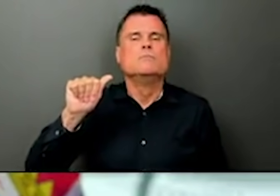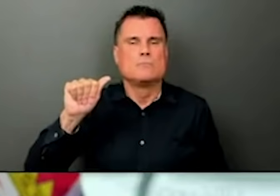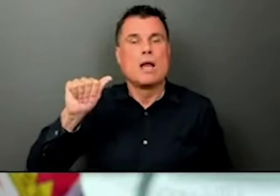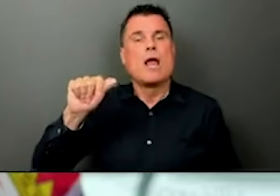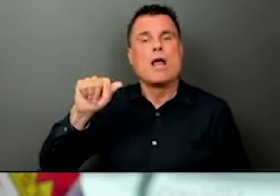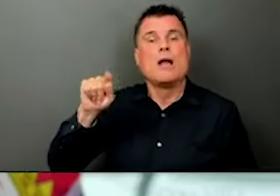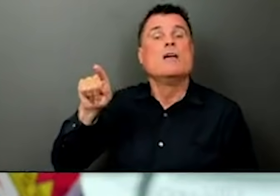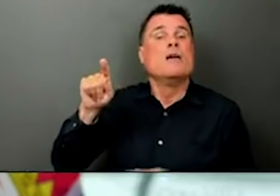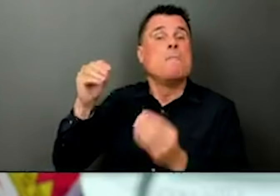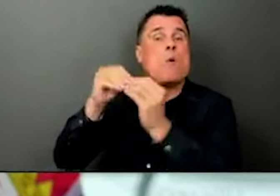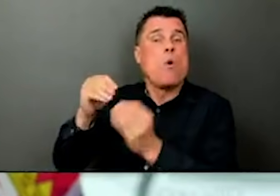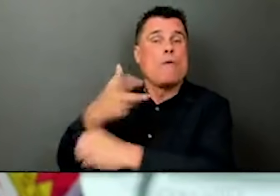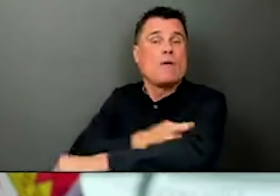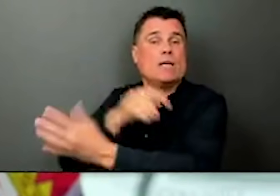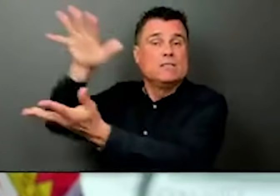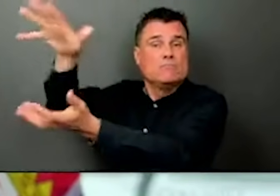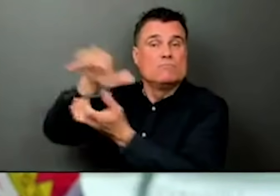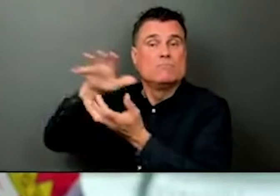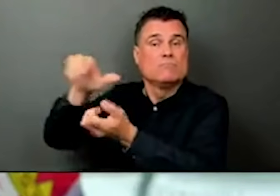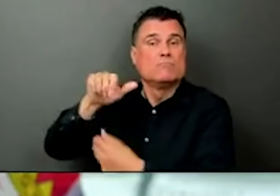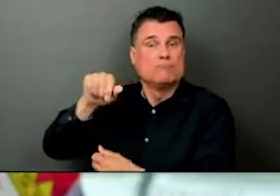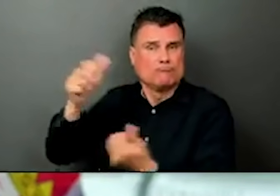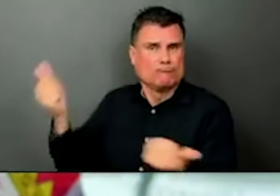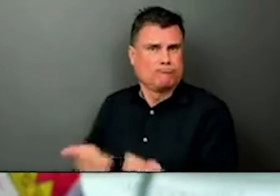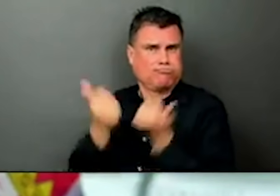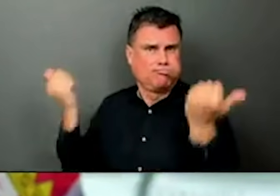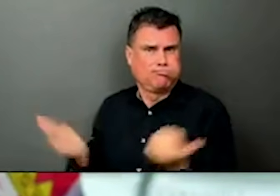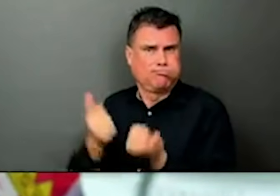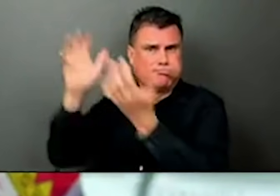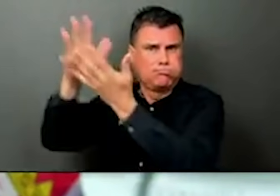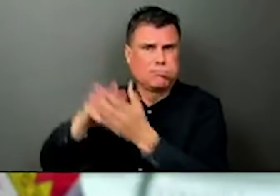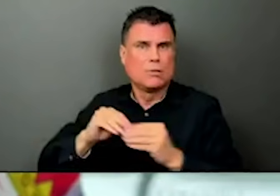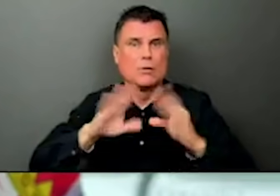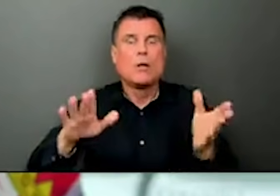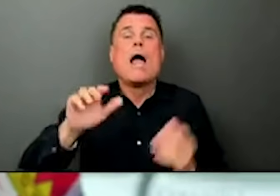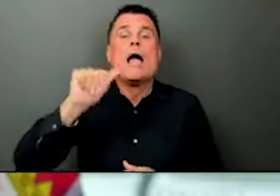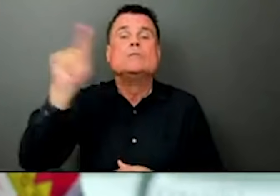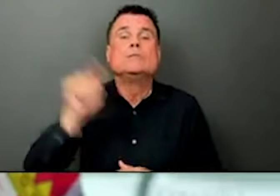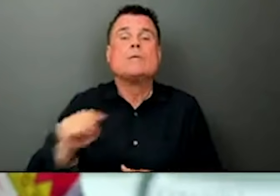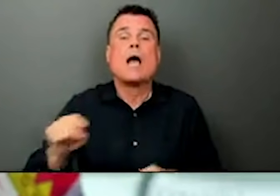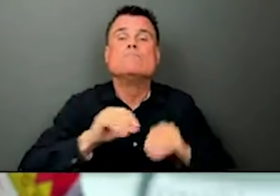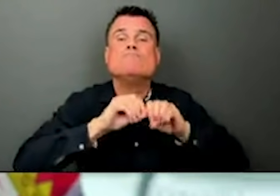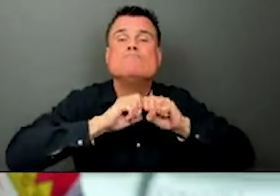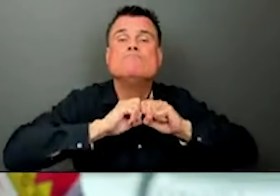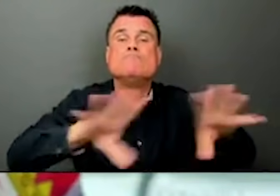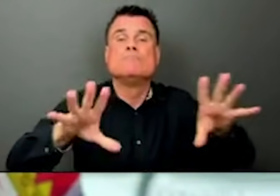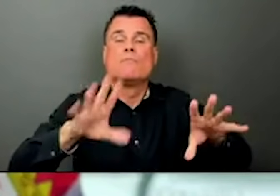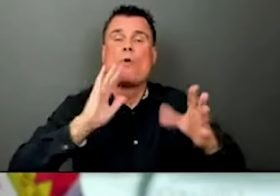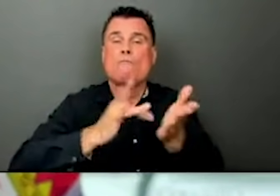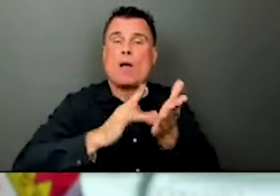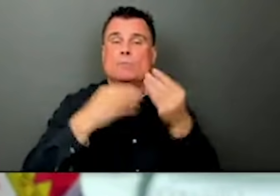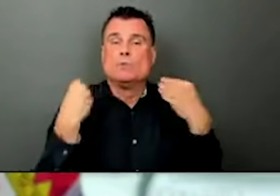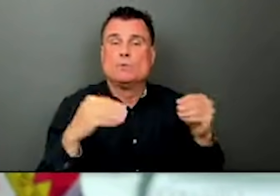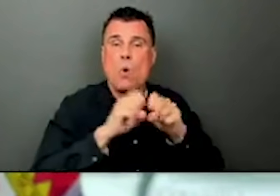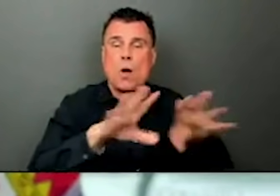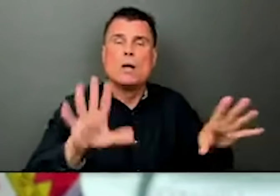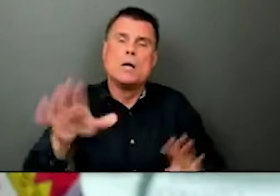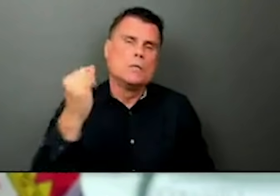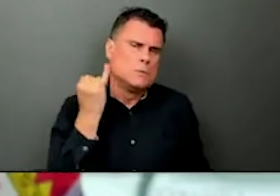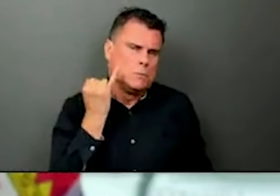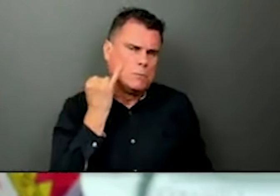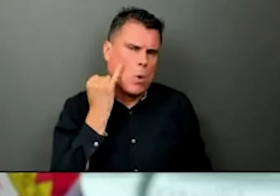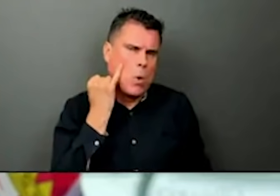instead. So what will happen to the leftover AstraZeneca vaccine that pharmacies don't administer? Is there any plan so it doesn't end up going